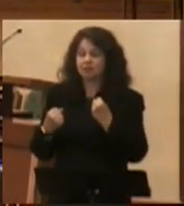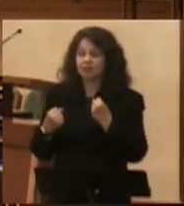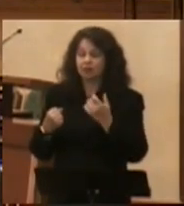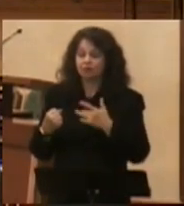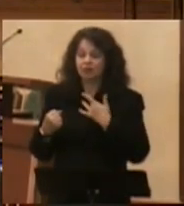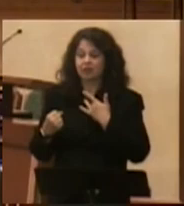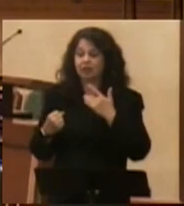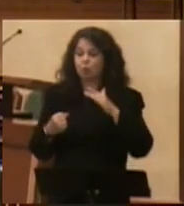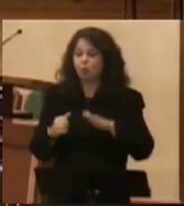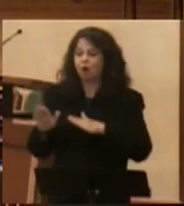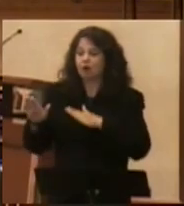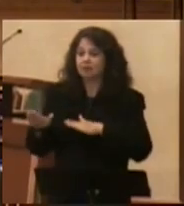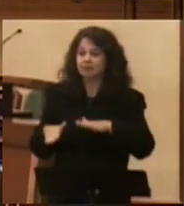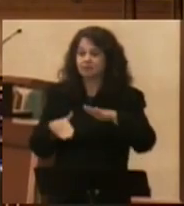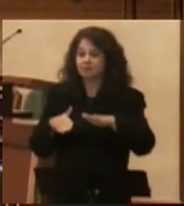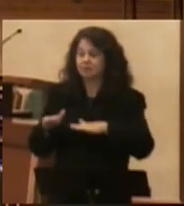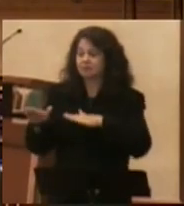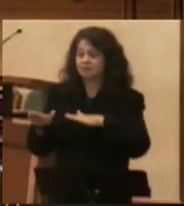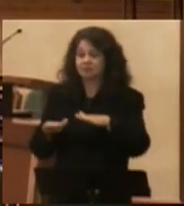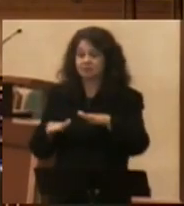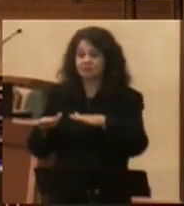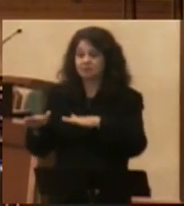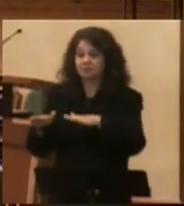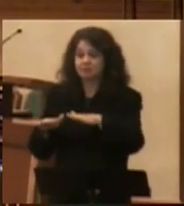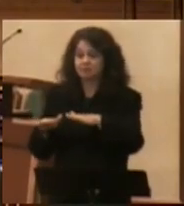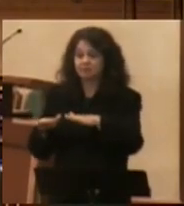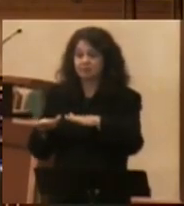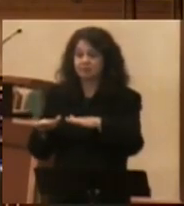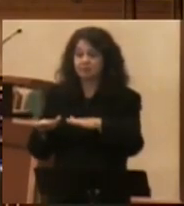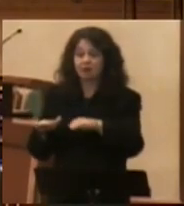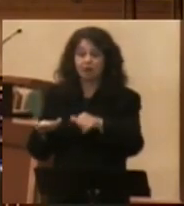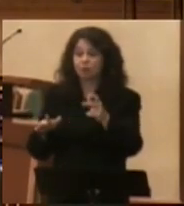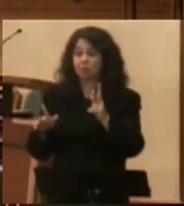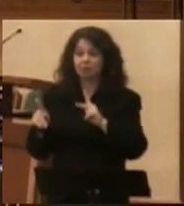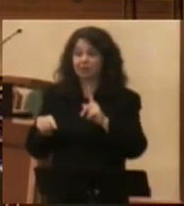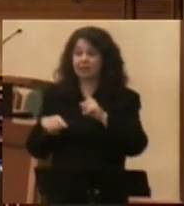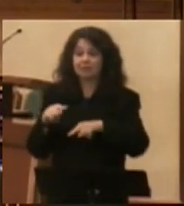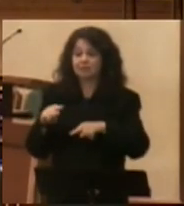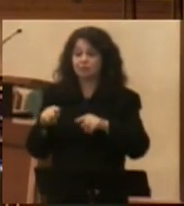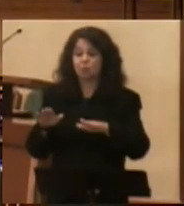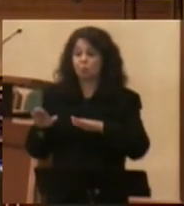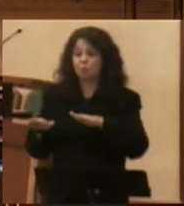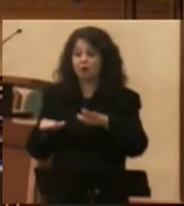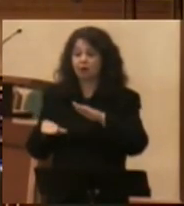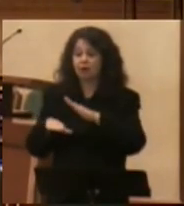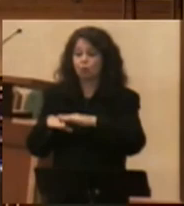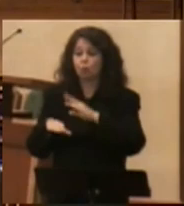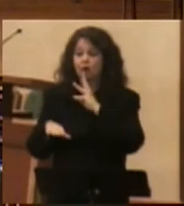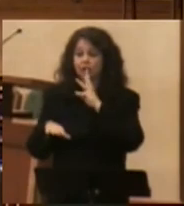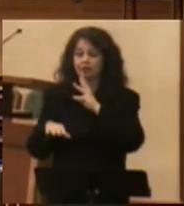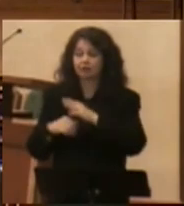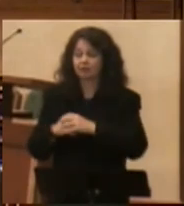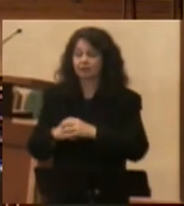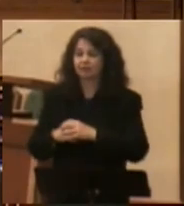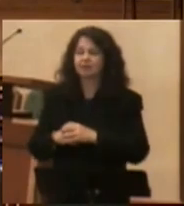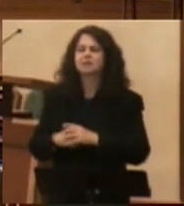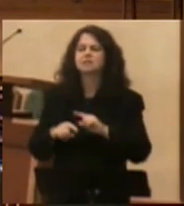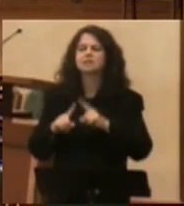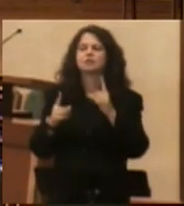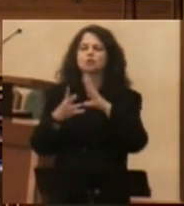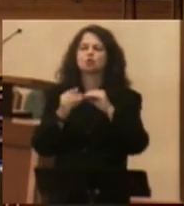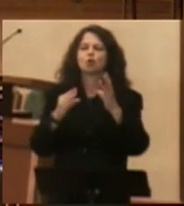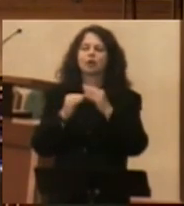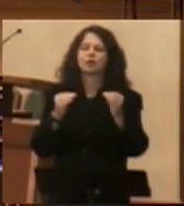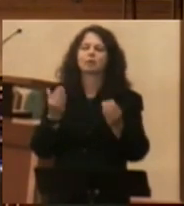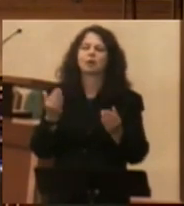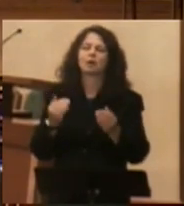was able to do what so many could not. Lots of other inspiring stories, perhaps one about a young